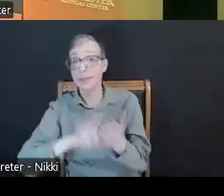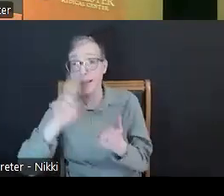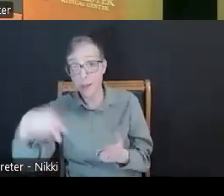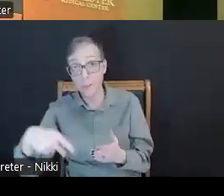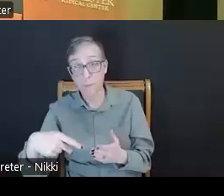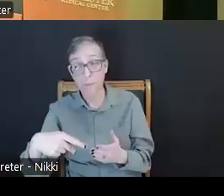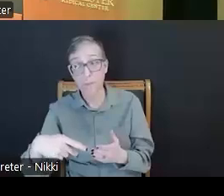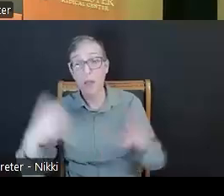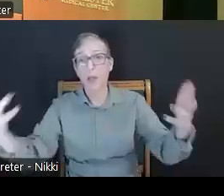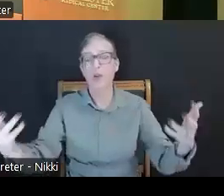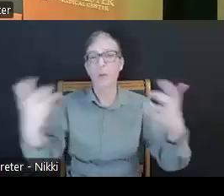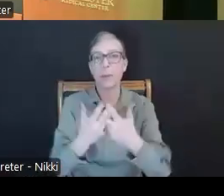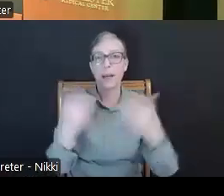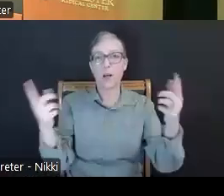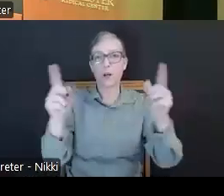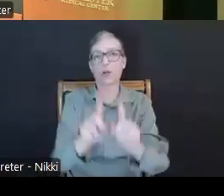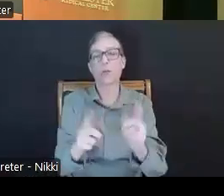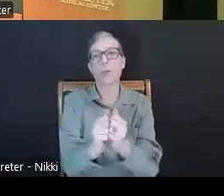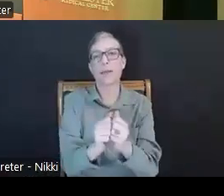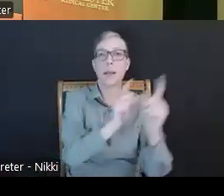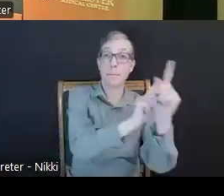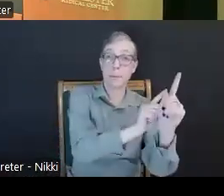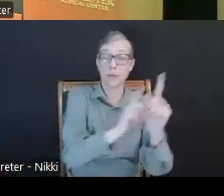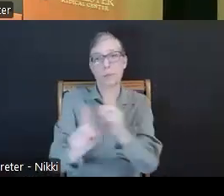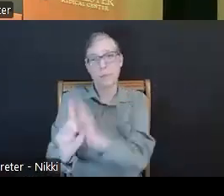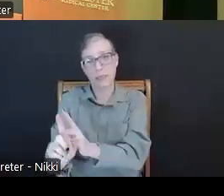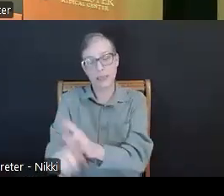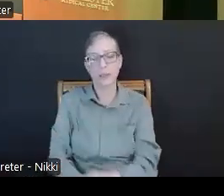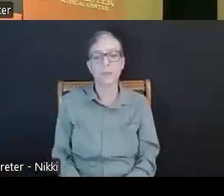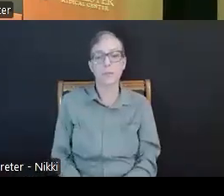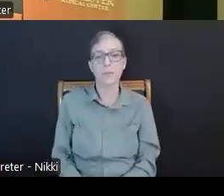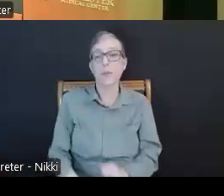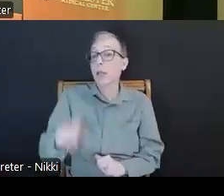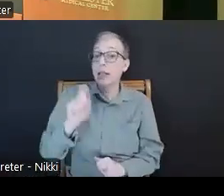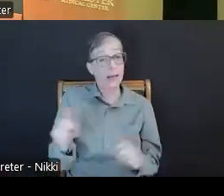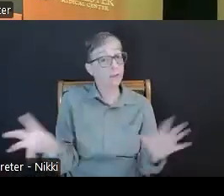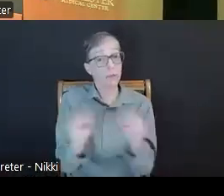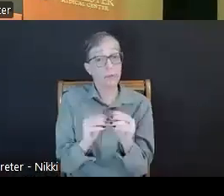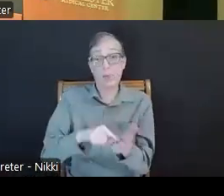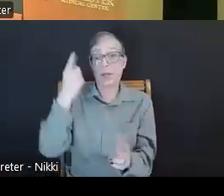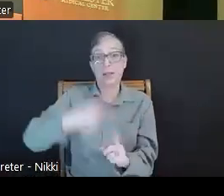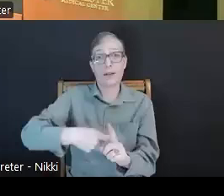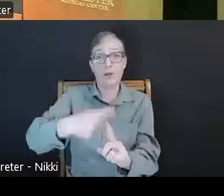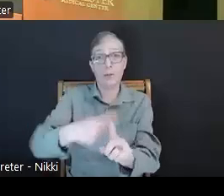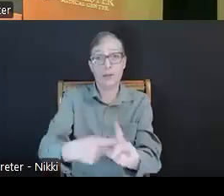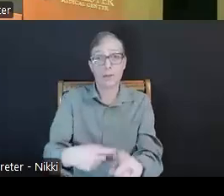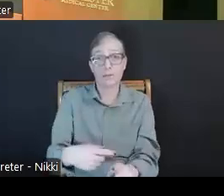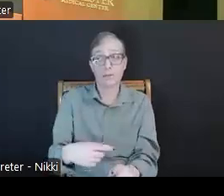mentor-mentee, and the expectation was to meet once a month. Whatever you choose to do at that time or what you talk about was really up in the